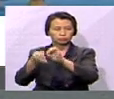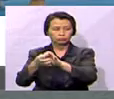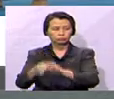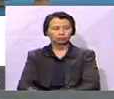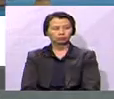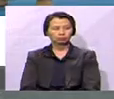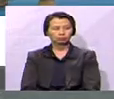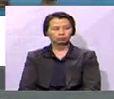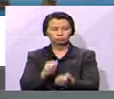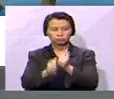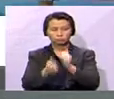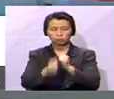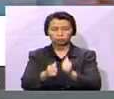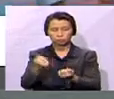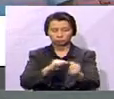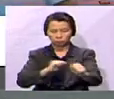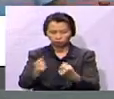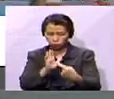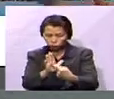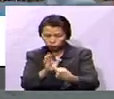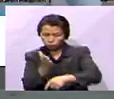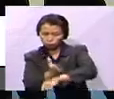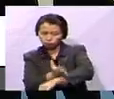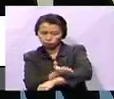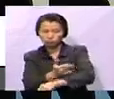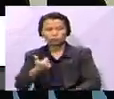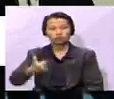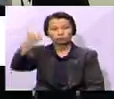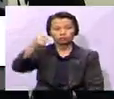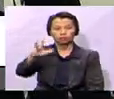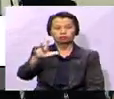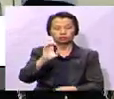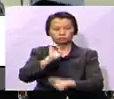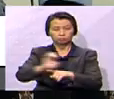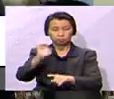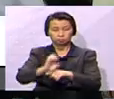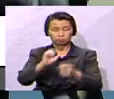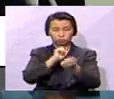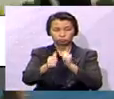Selain itu, sukan Taekwondo juga sudah mula menunjukkan peningkatan, antaranya menang 3 emas di sukan